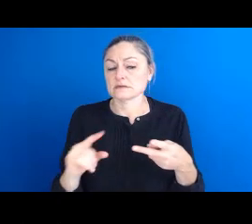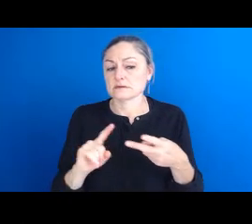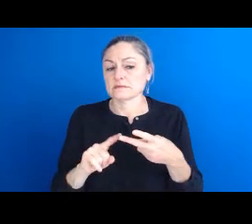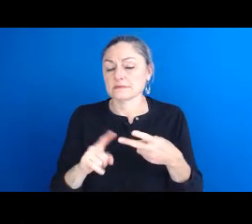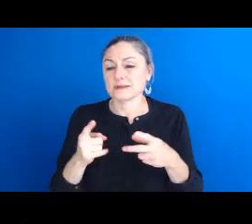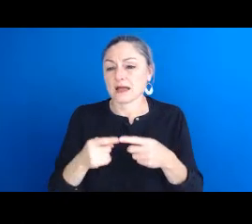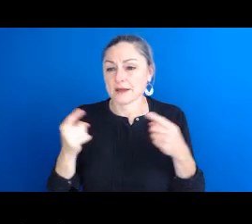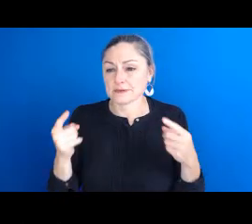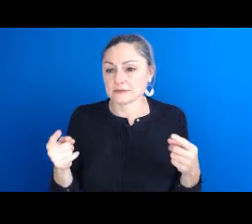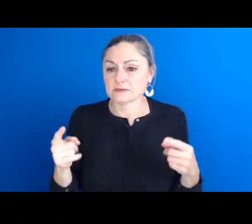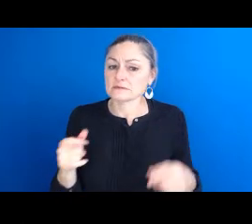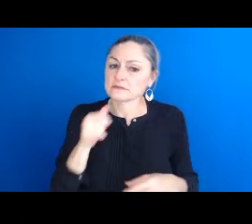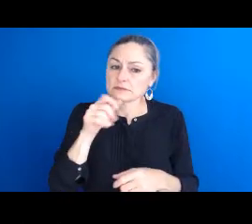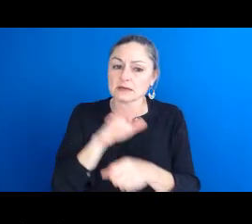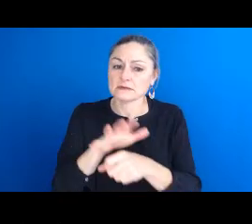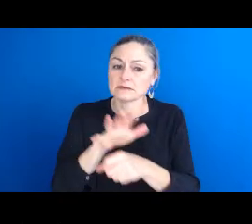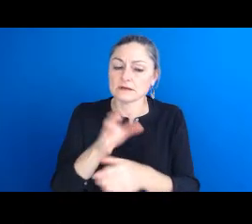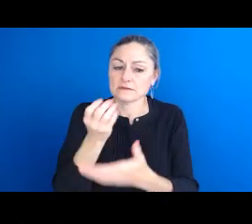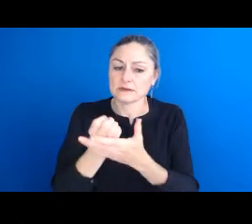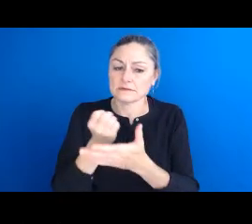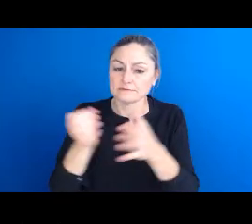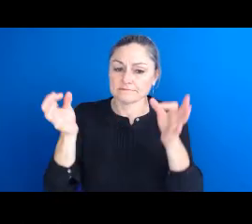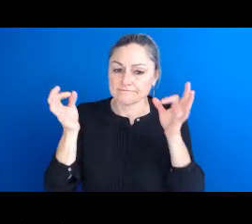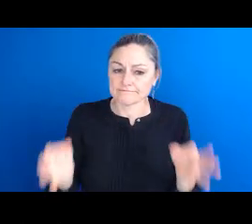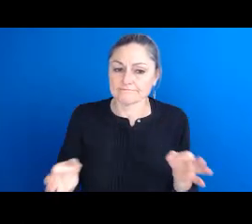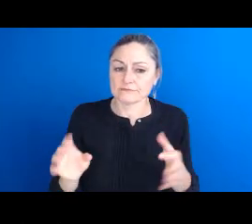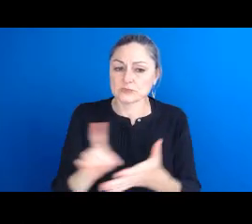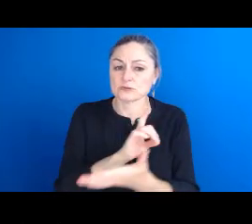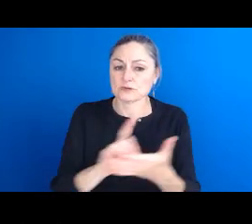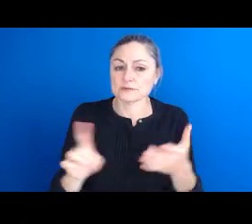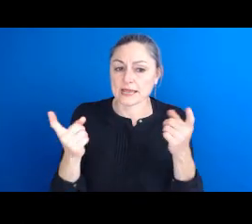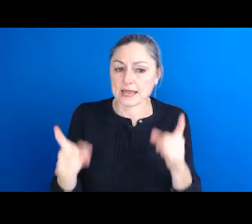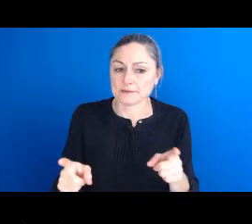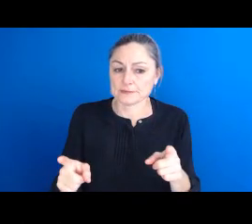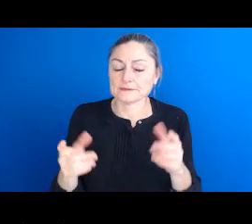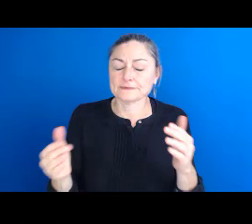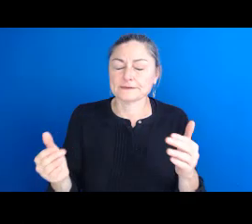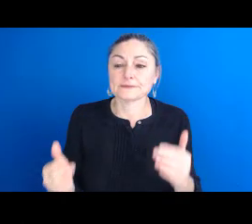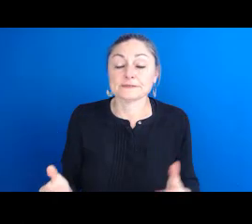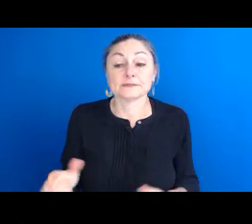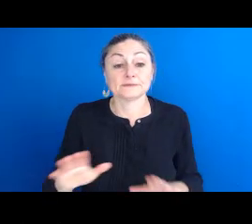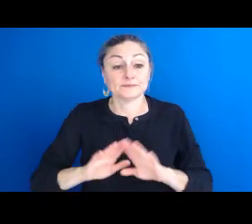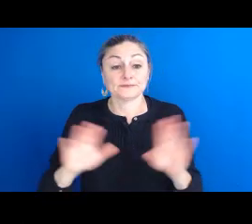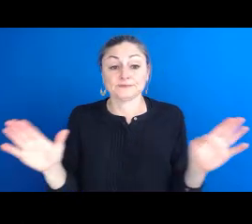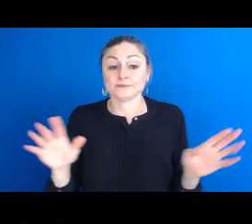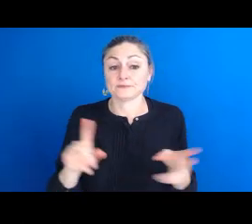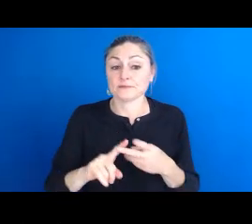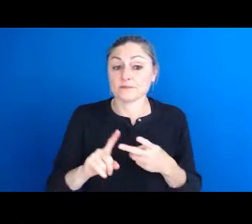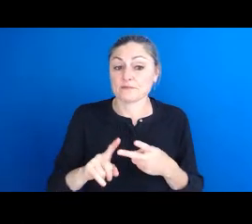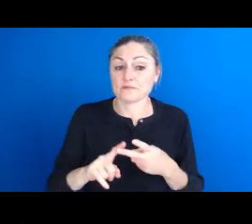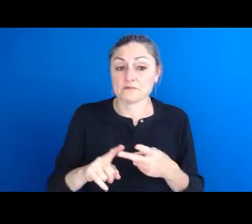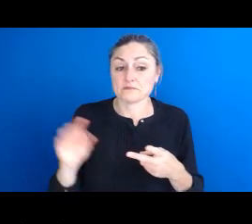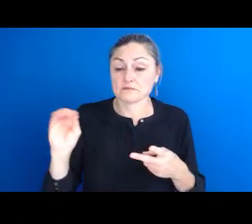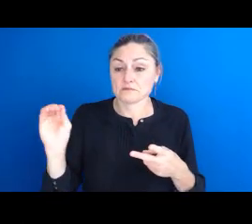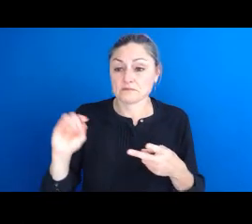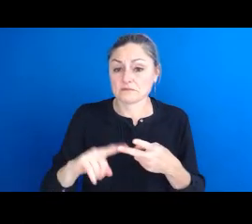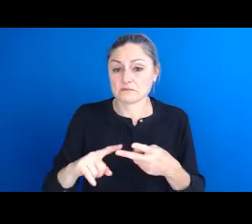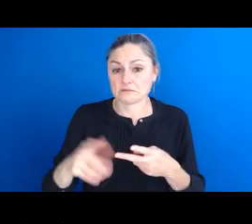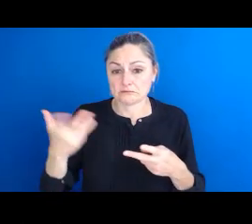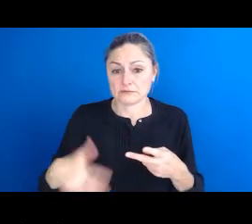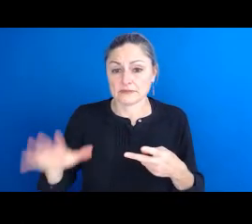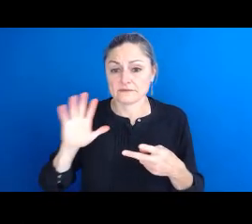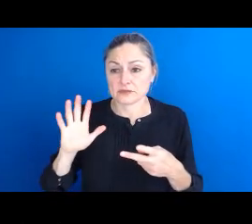There wasn't enough evidence to determine that discrimination did occur. If no probable cause is found, that's pretty much the end of the road.